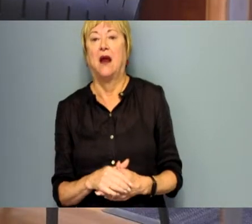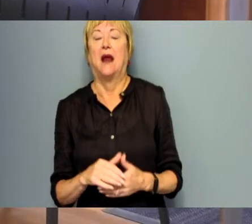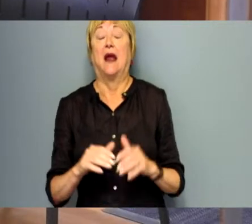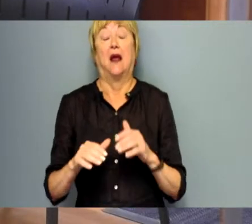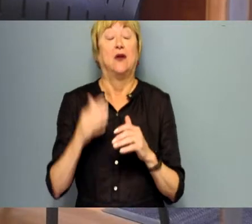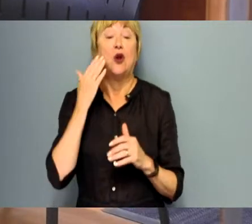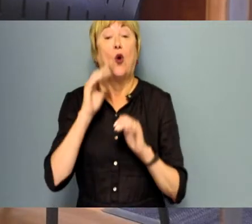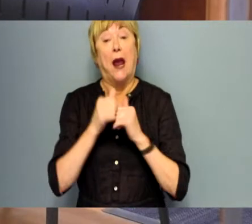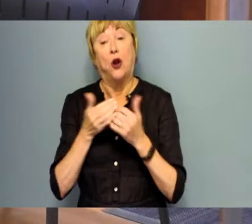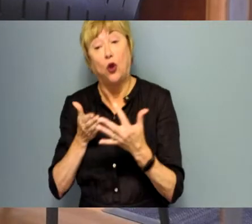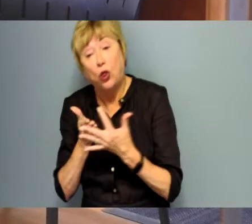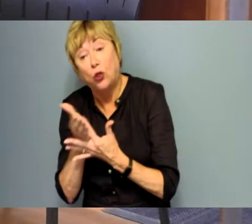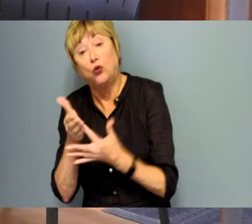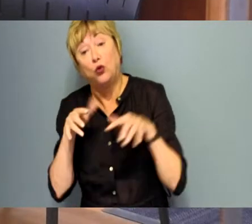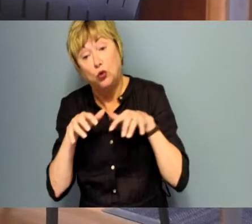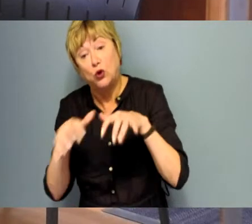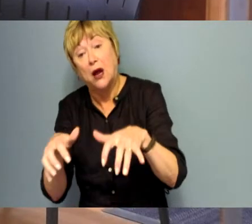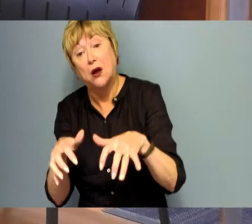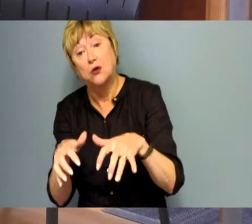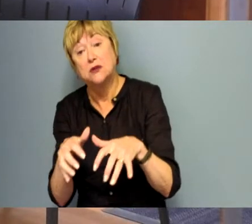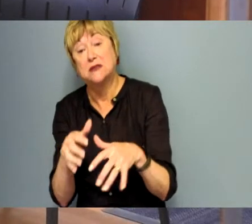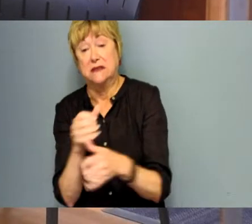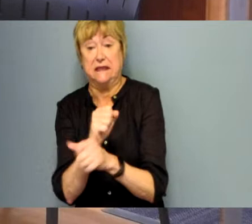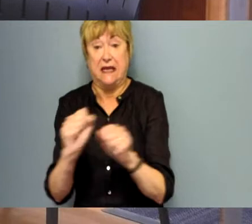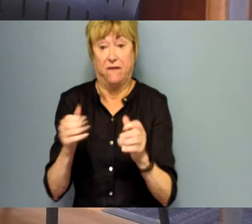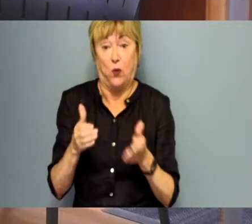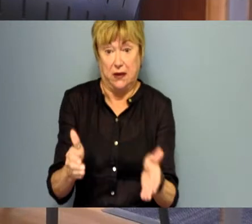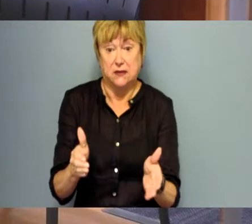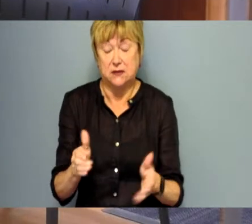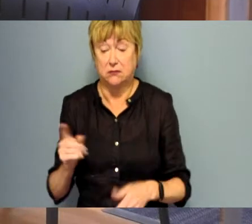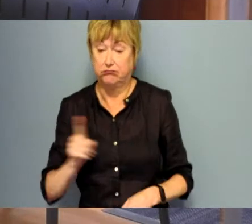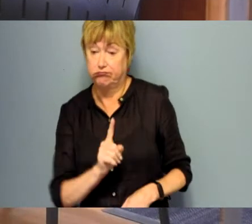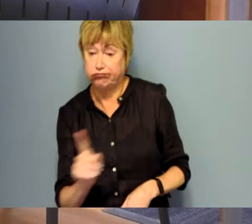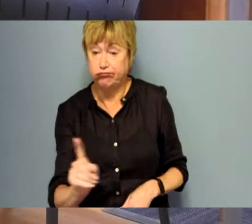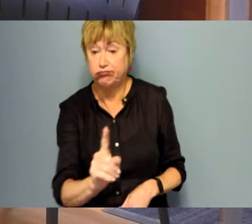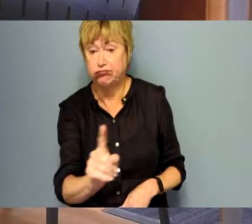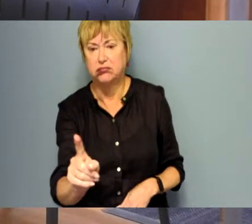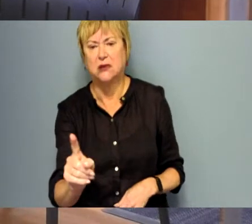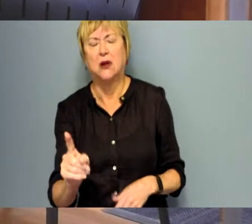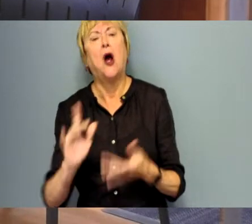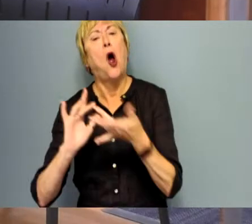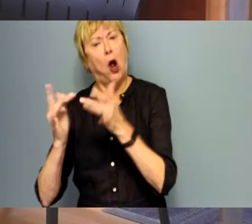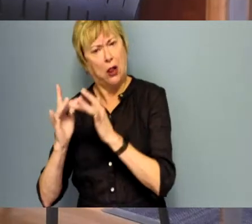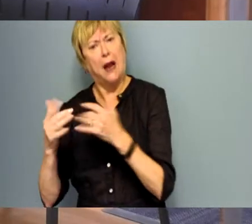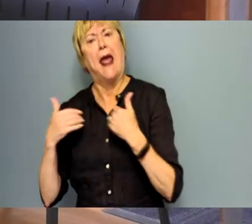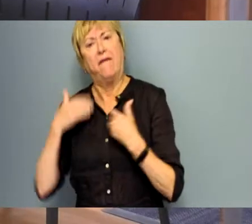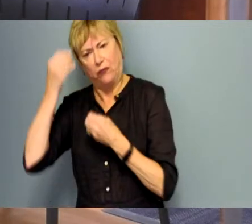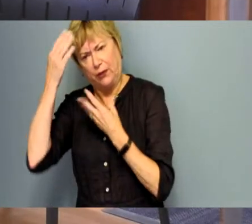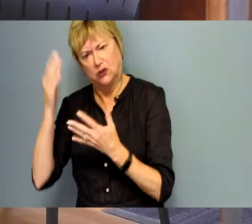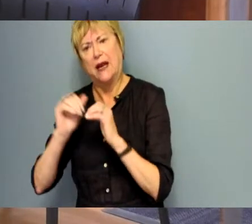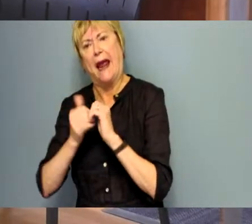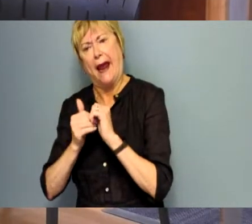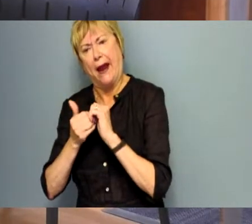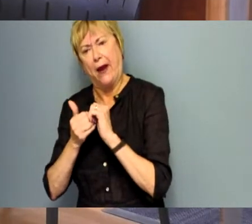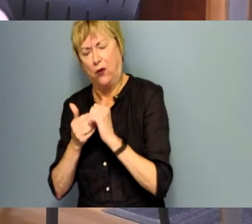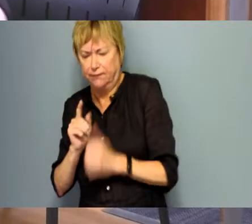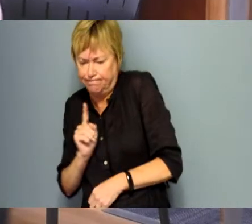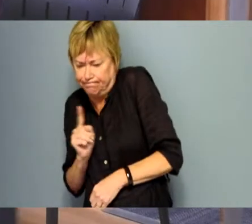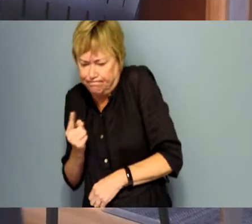crowds. There's a lot of information online about how that can be done safely and how you kind of have